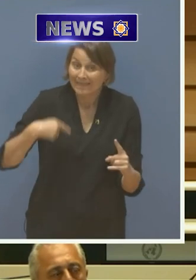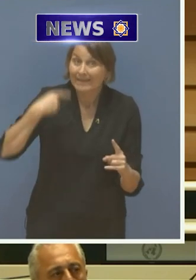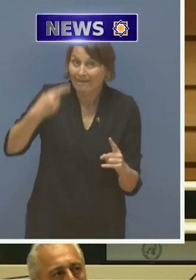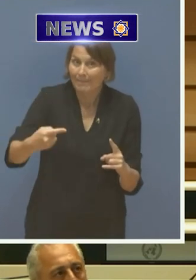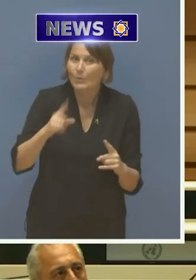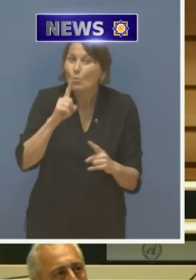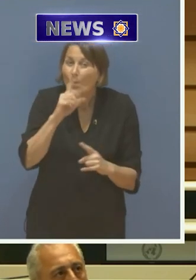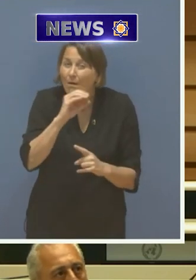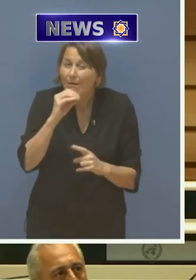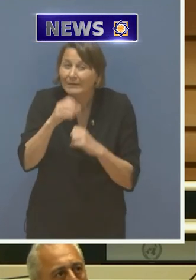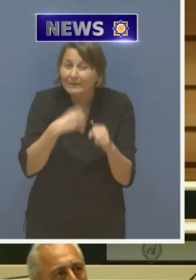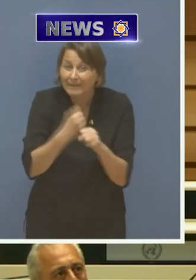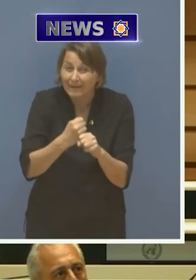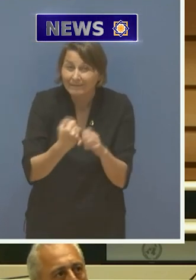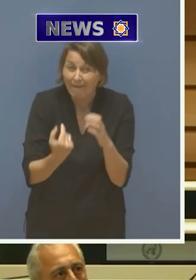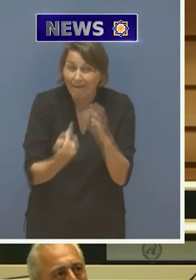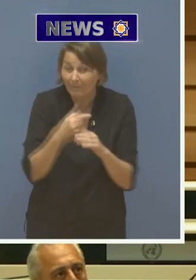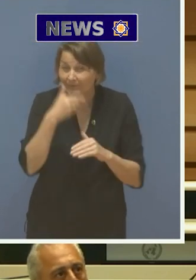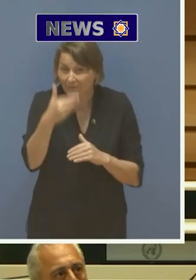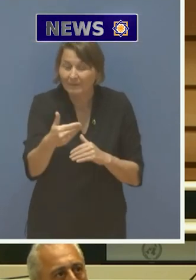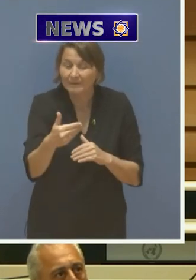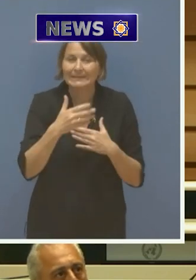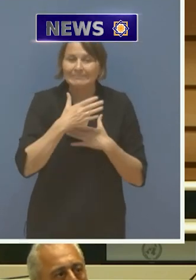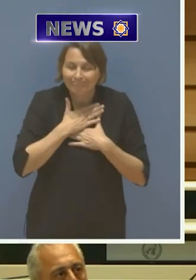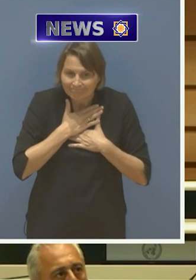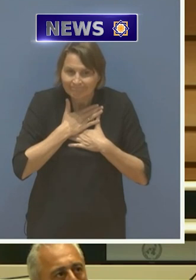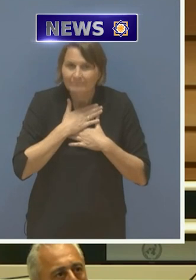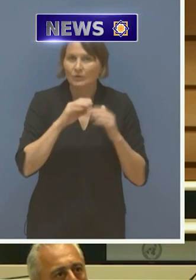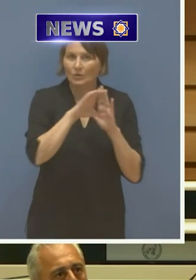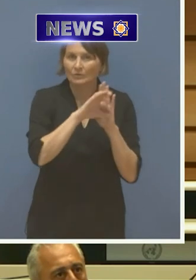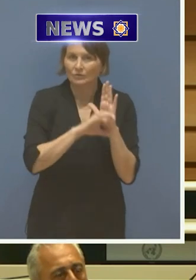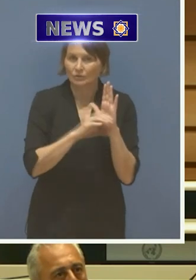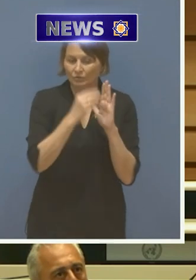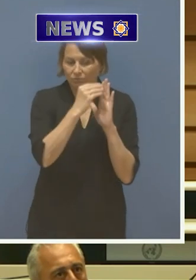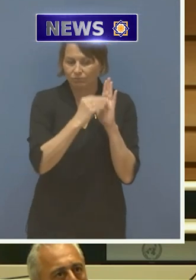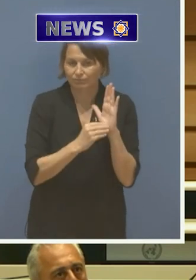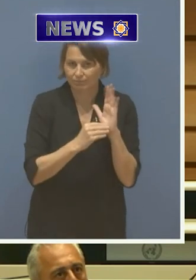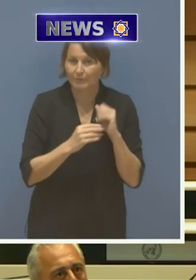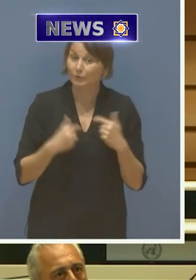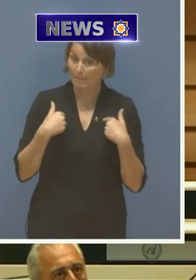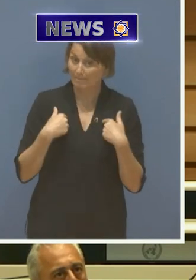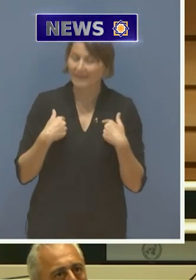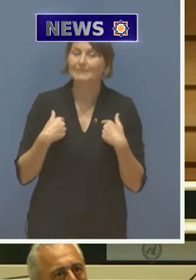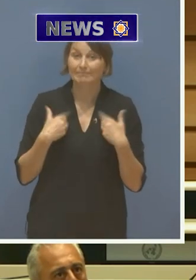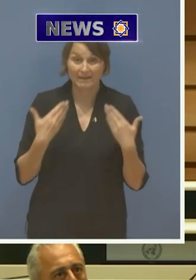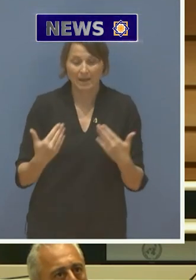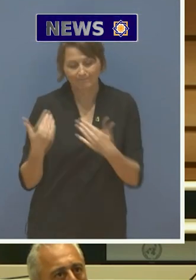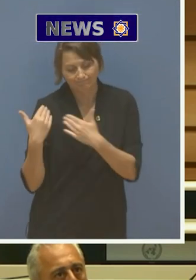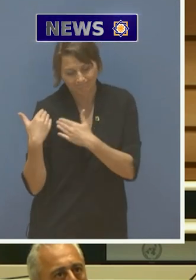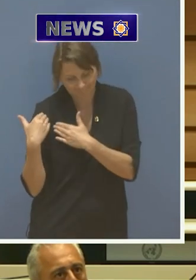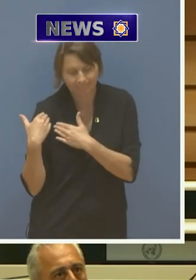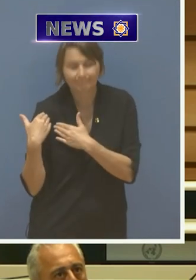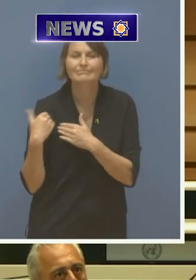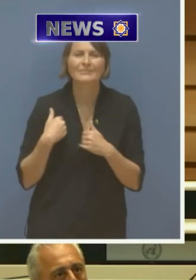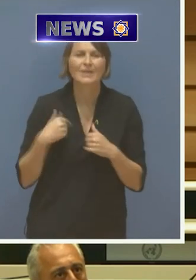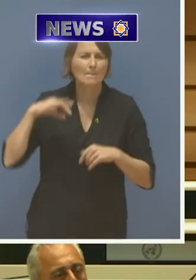and the government, the uninterrupted continuation of the Turkish Ottoman genocidal program began in 1894, and the illegal occupation of